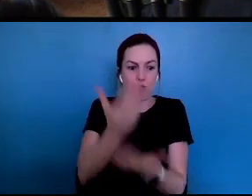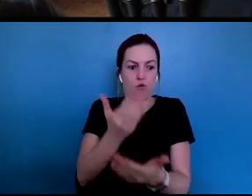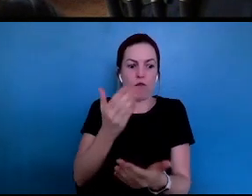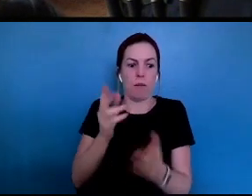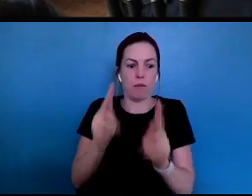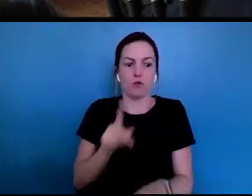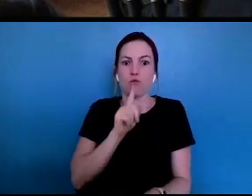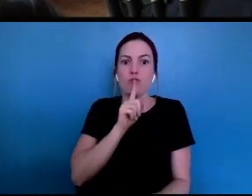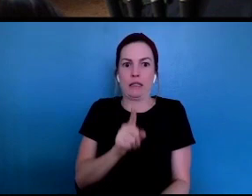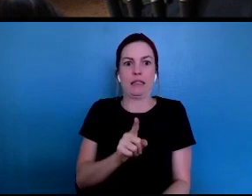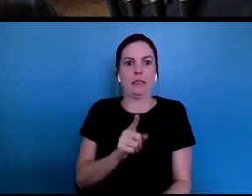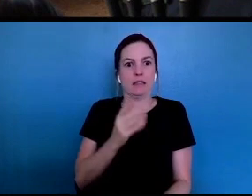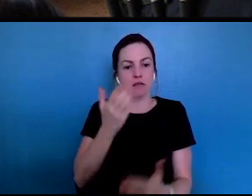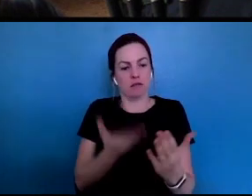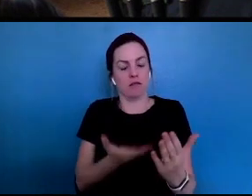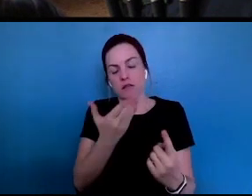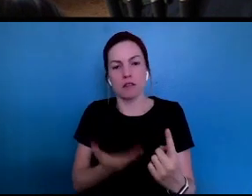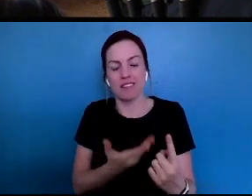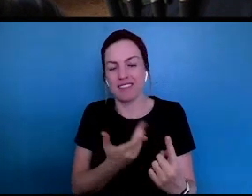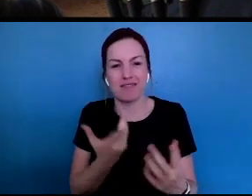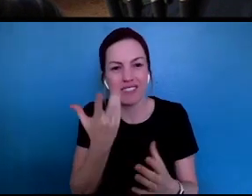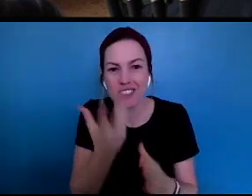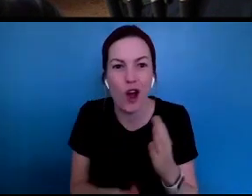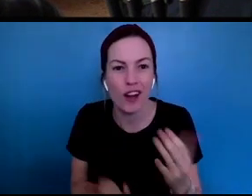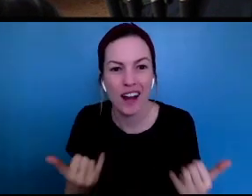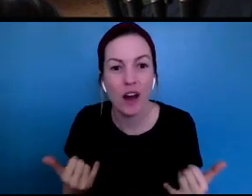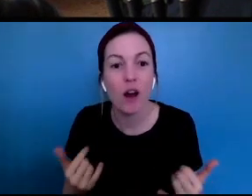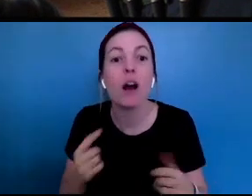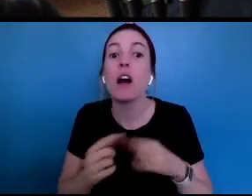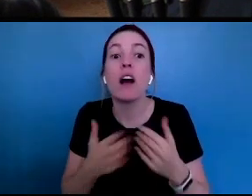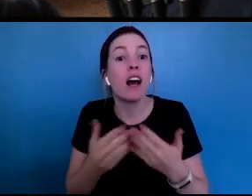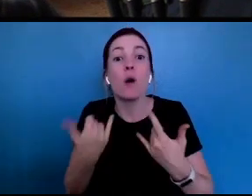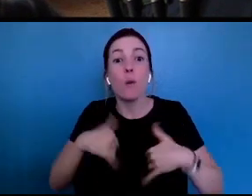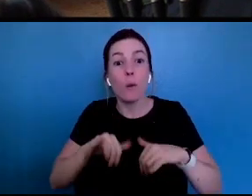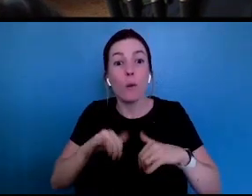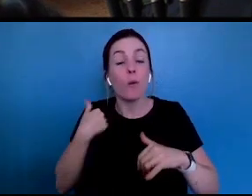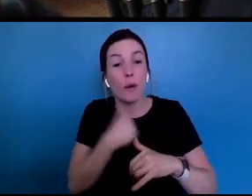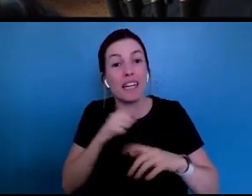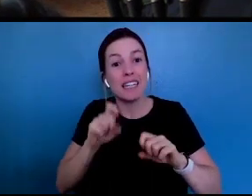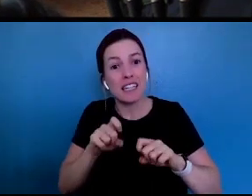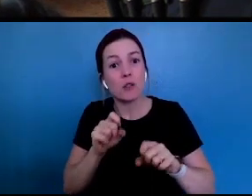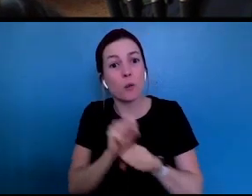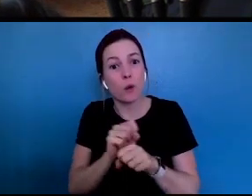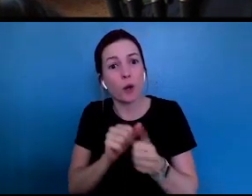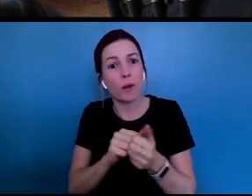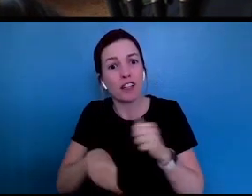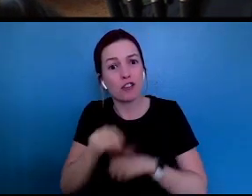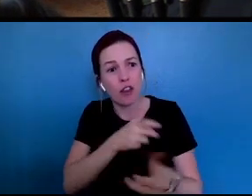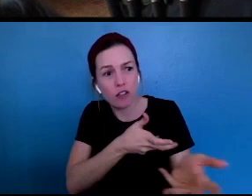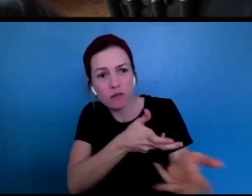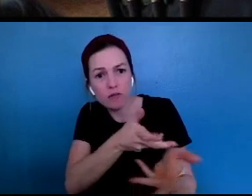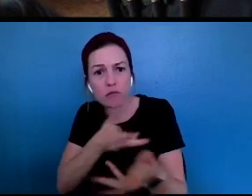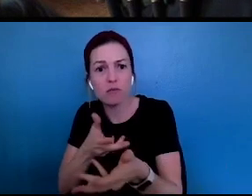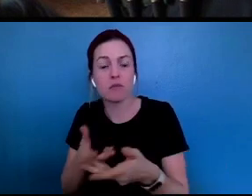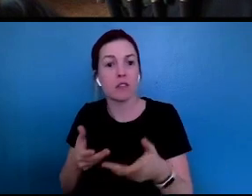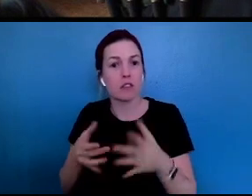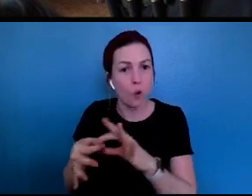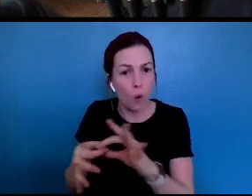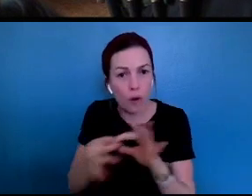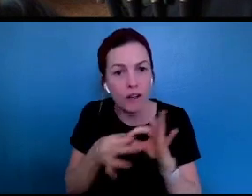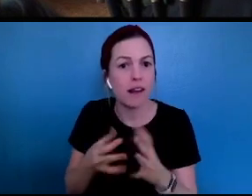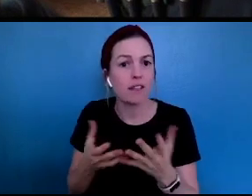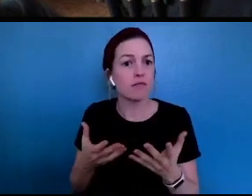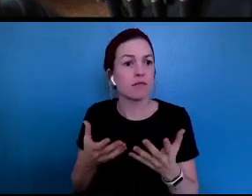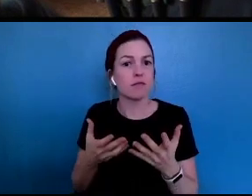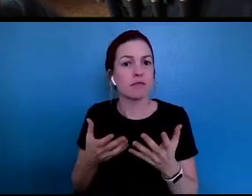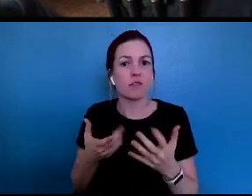But still, we need to work with each other across geographic instances. We still have to coordinate. We cannot degenerate into